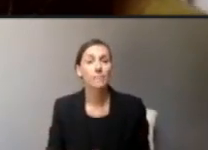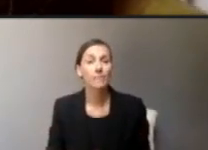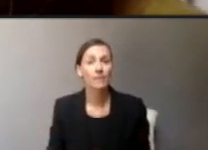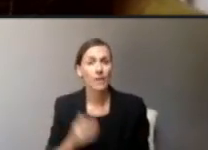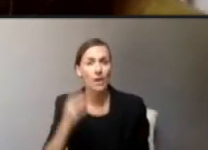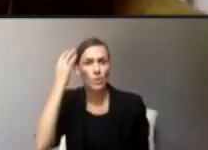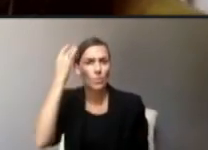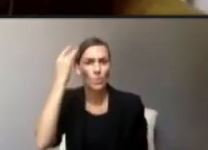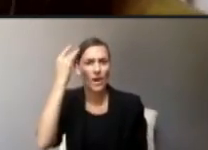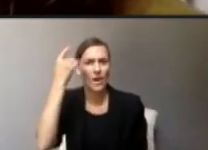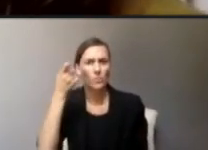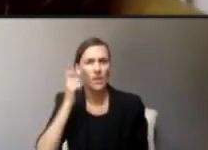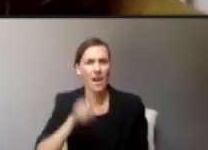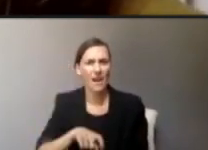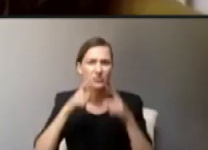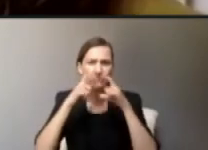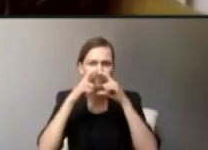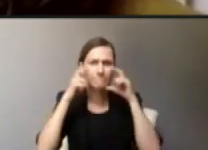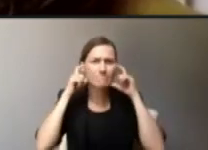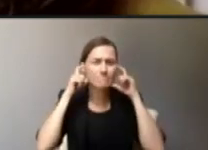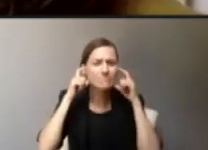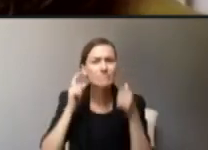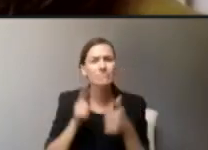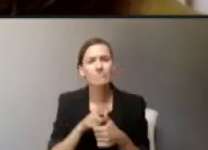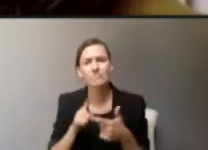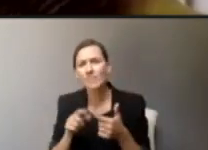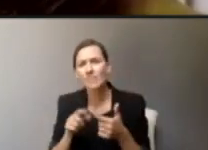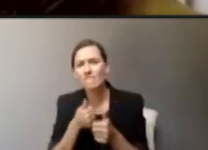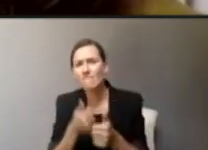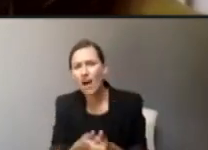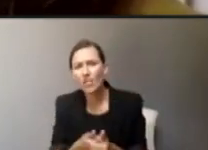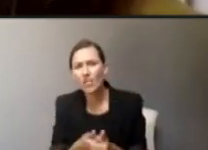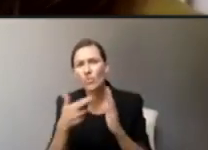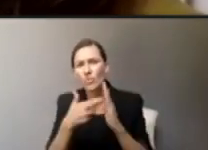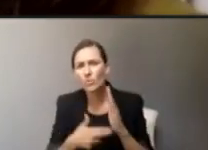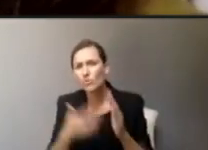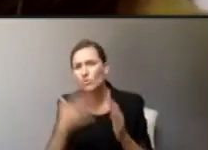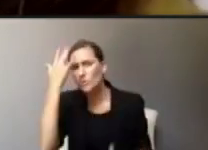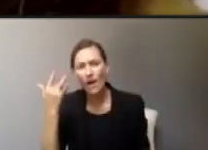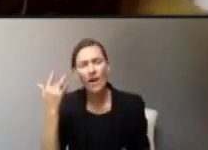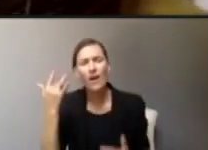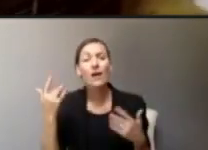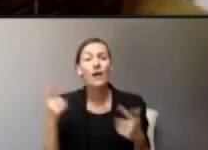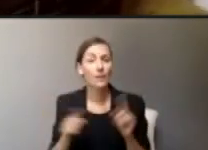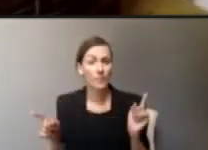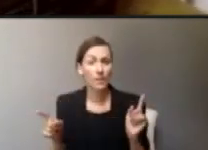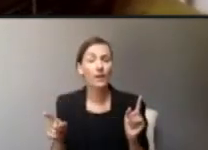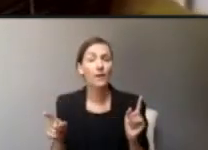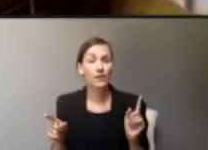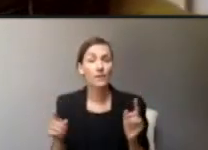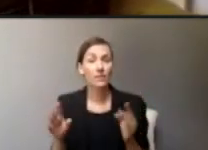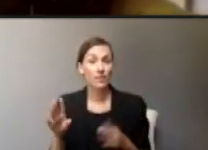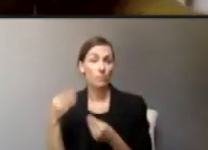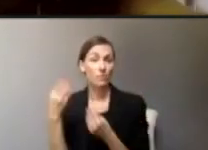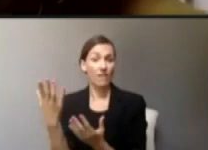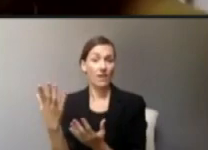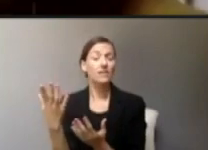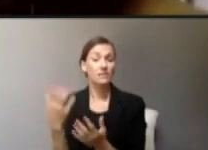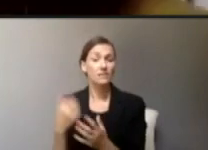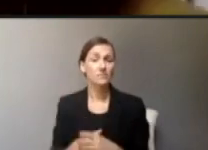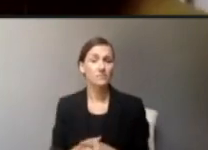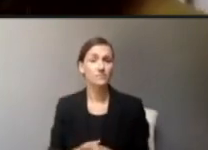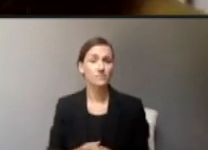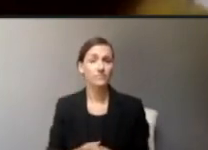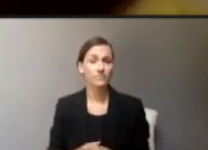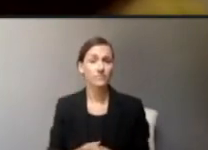why, we have to wear our mask and why we have to follow these regulations and stuff like that they're providing for us to